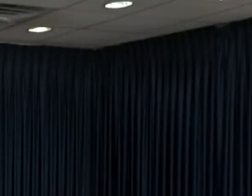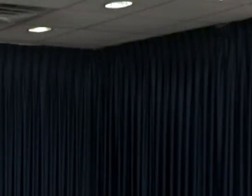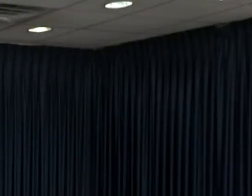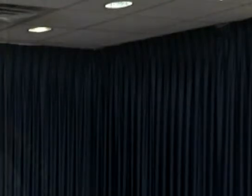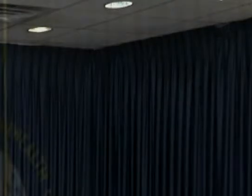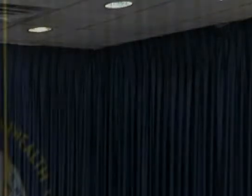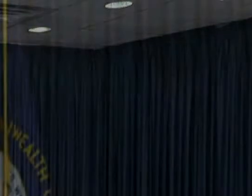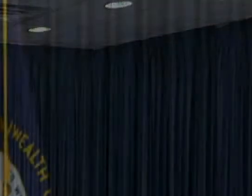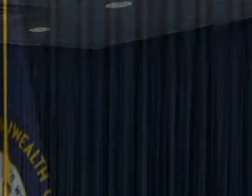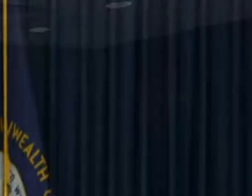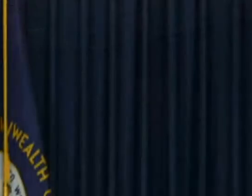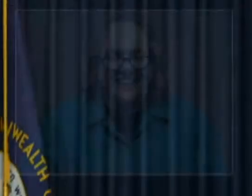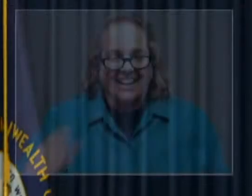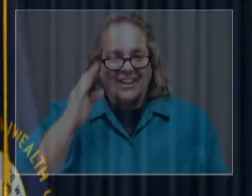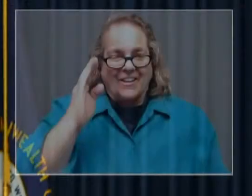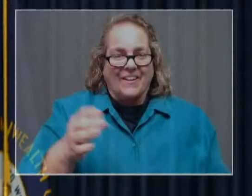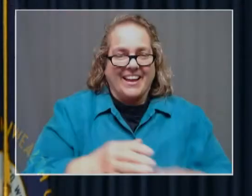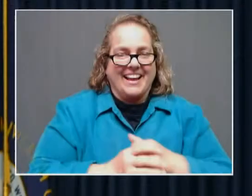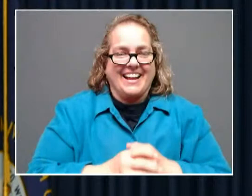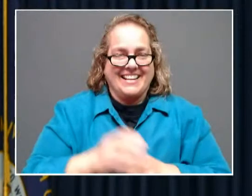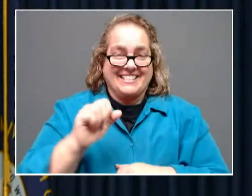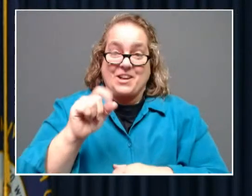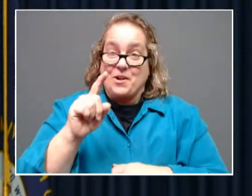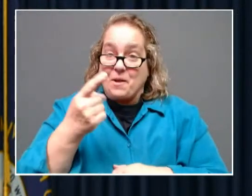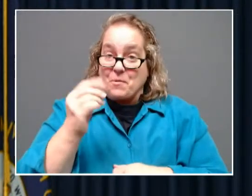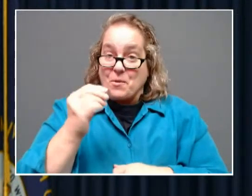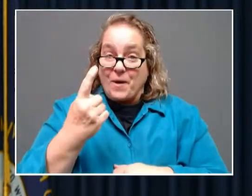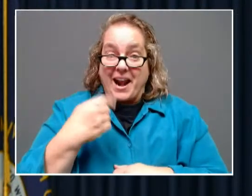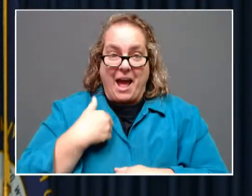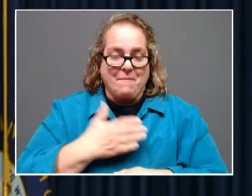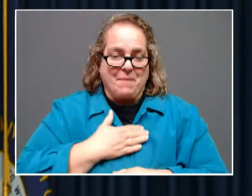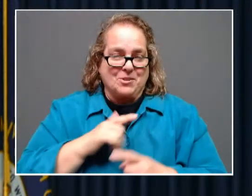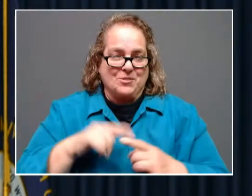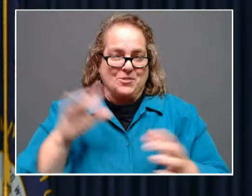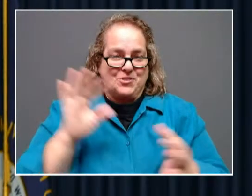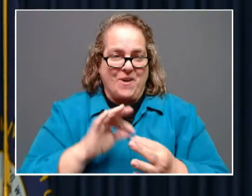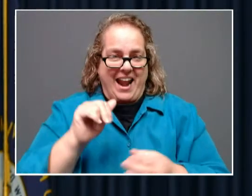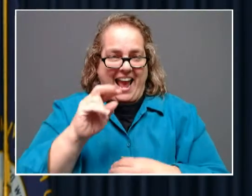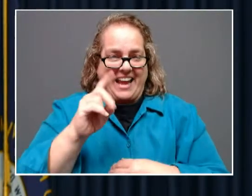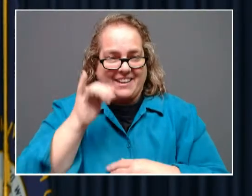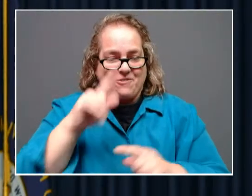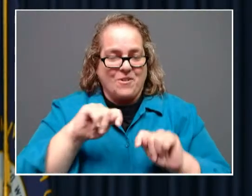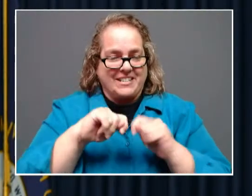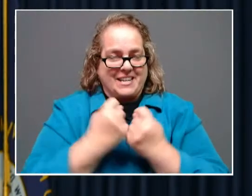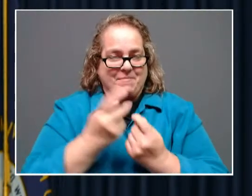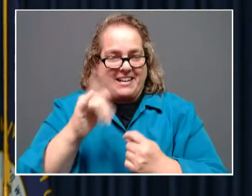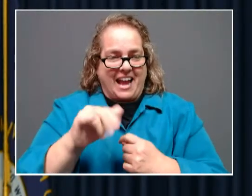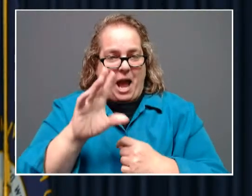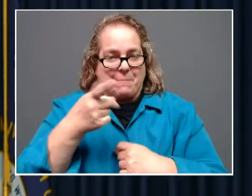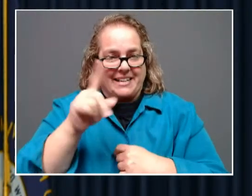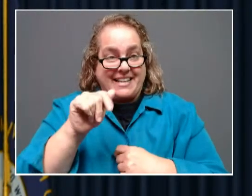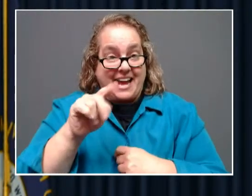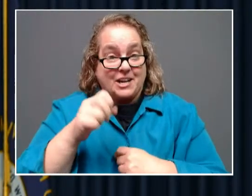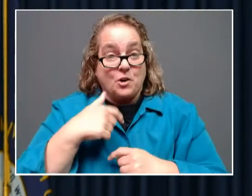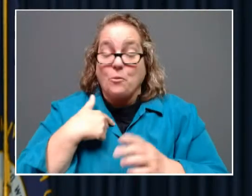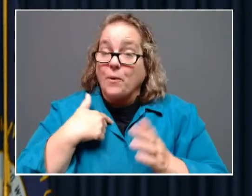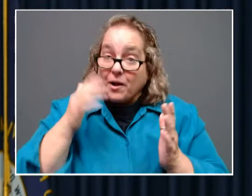Everyone. I'm happy to join Andy for today's Team Kentucky update. We're kicking today off with some good